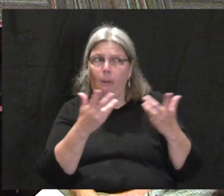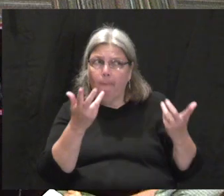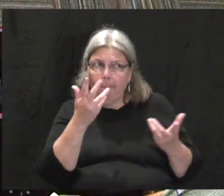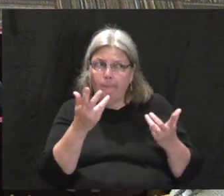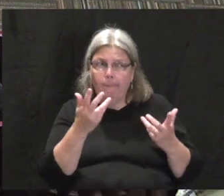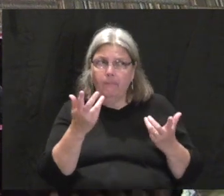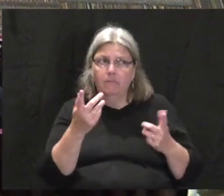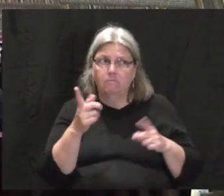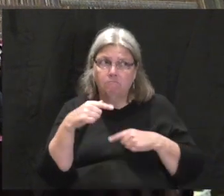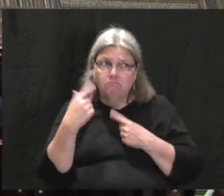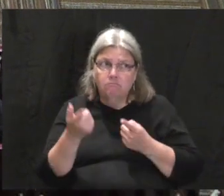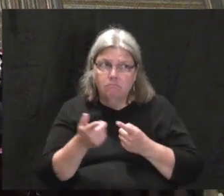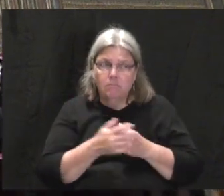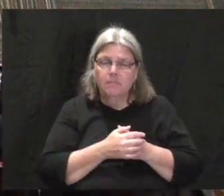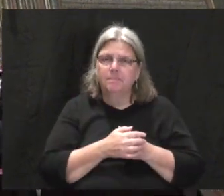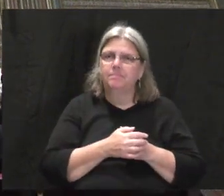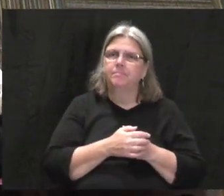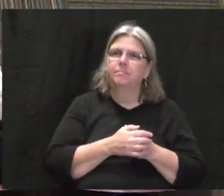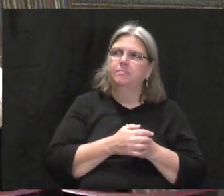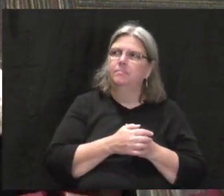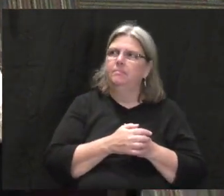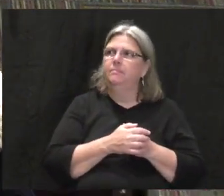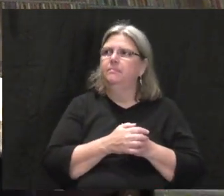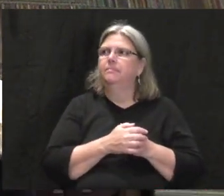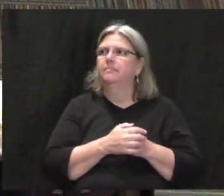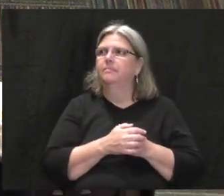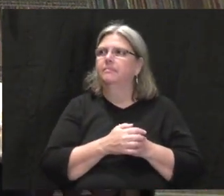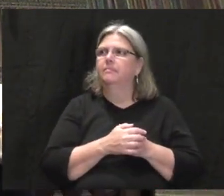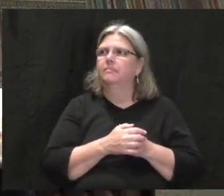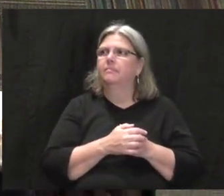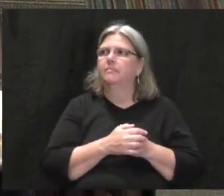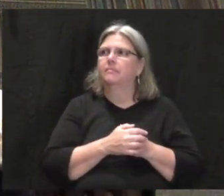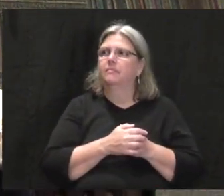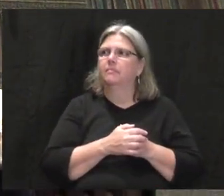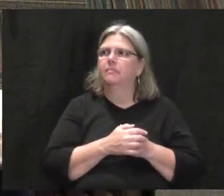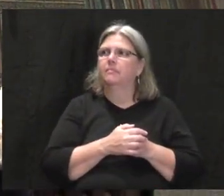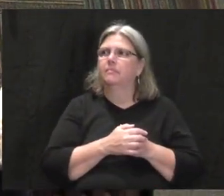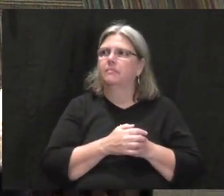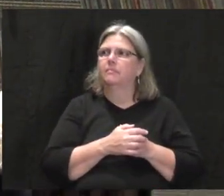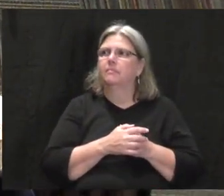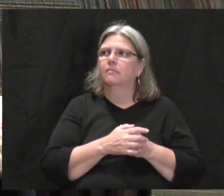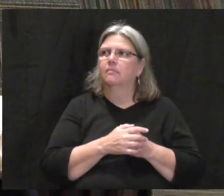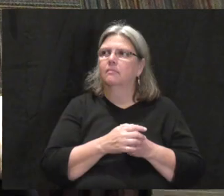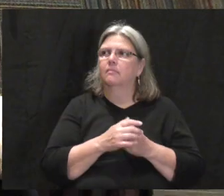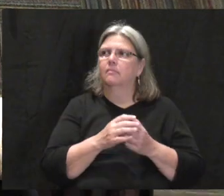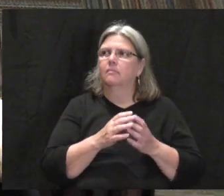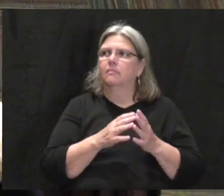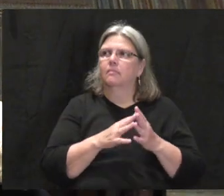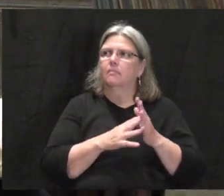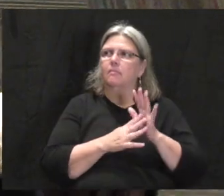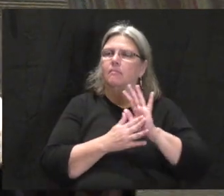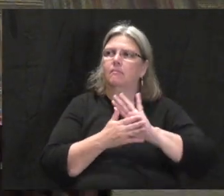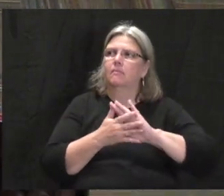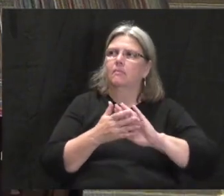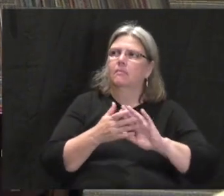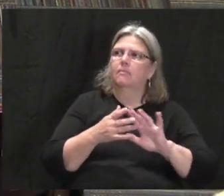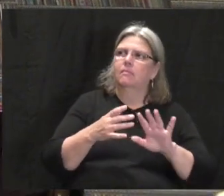We will. Since she hasn't lived in Knoxville for very long, aren't we really lucky to have Brooke here? Yeah.